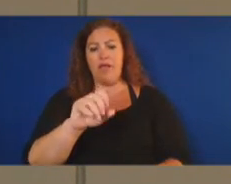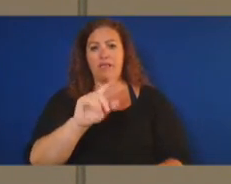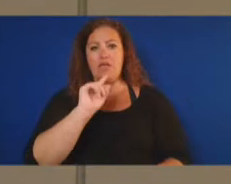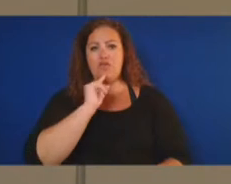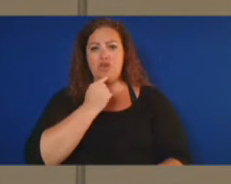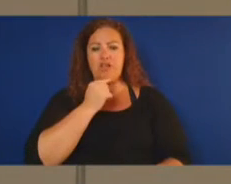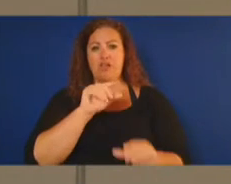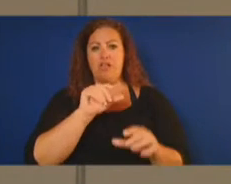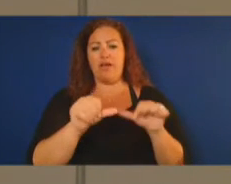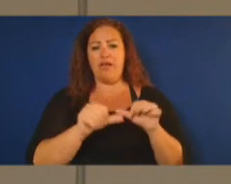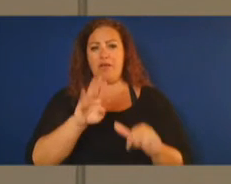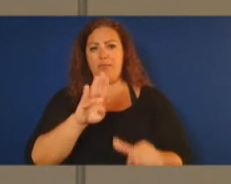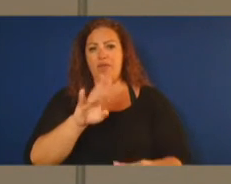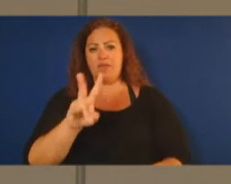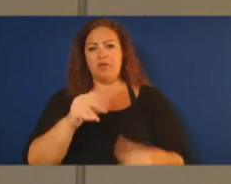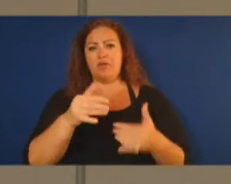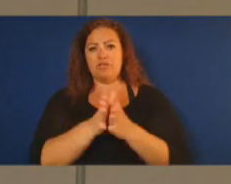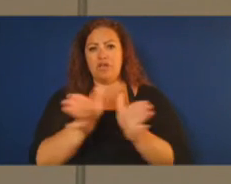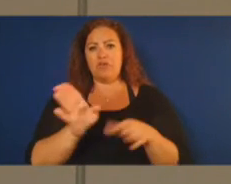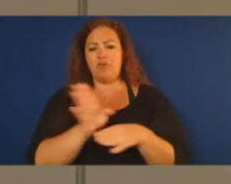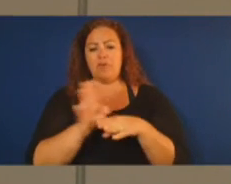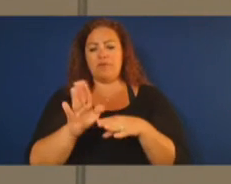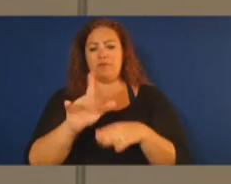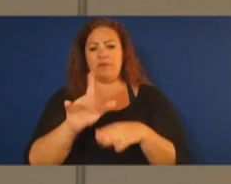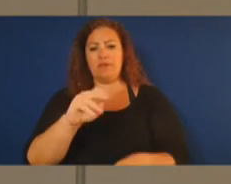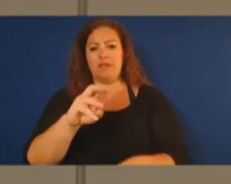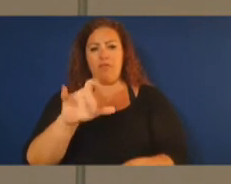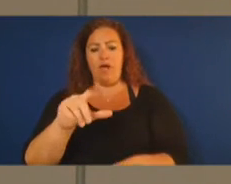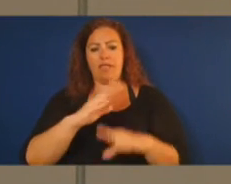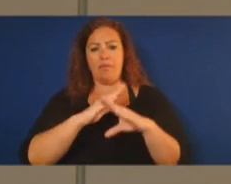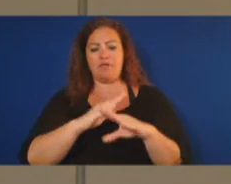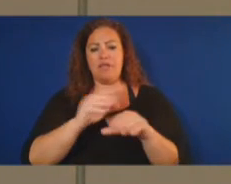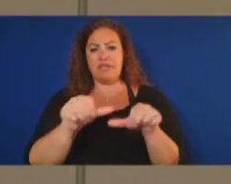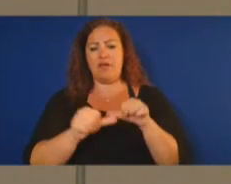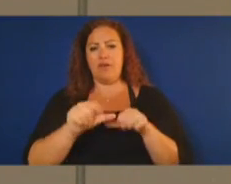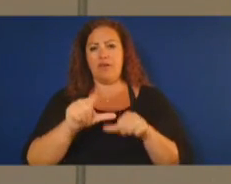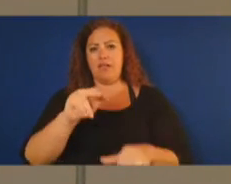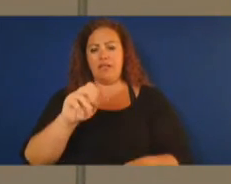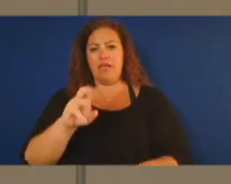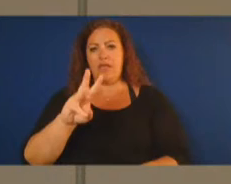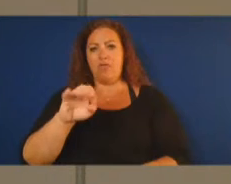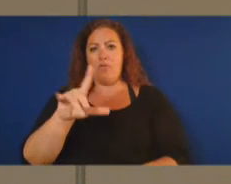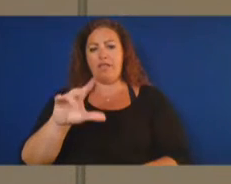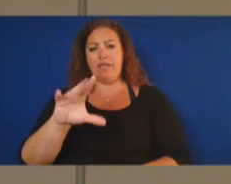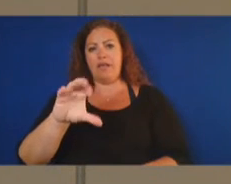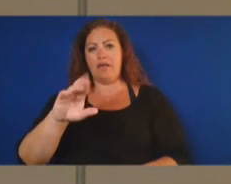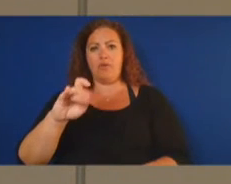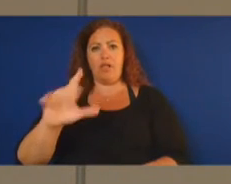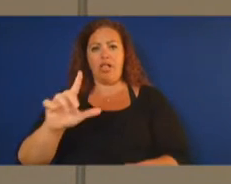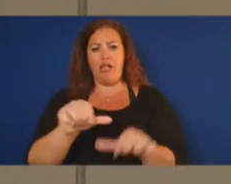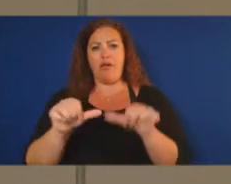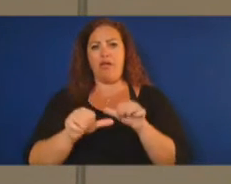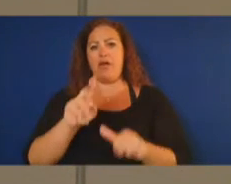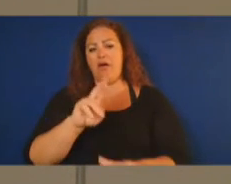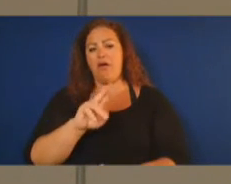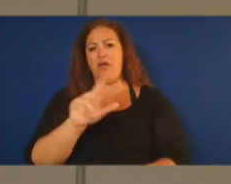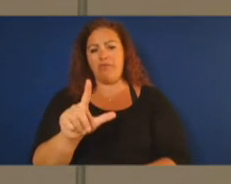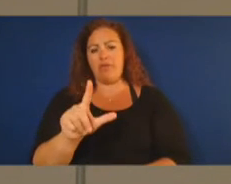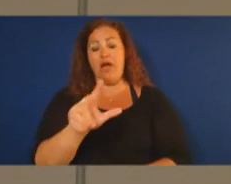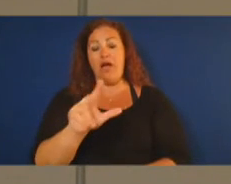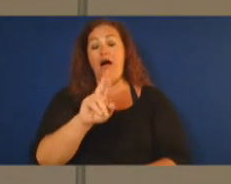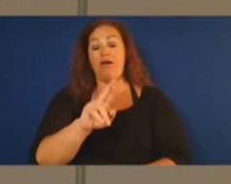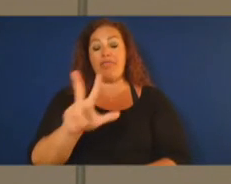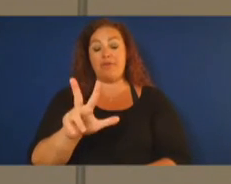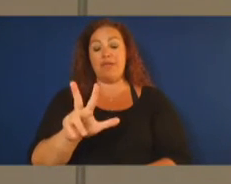business Lake Wy protect protected area Lake Wy critical area R3 um uh single